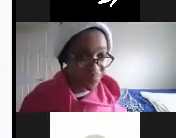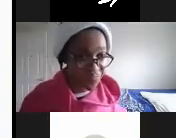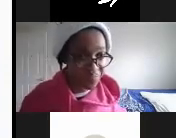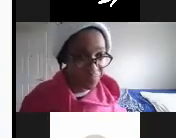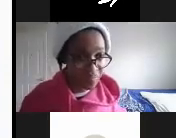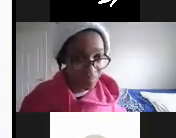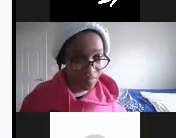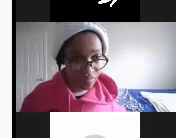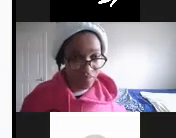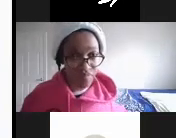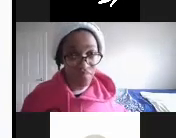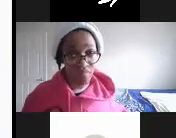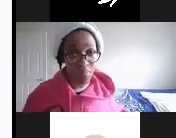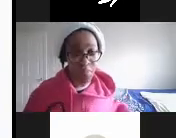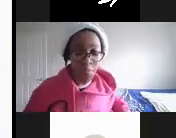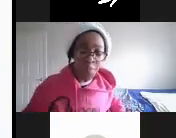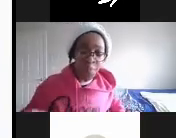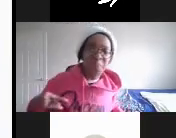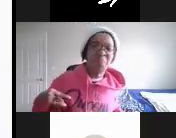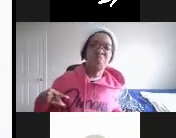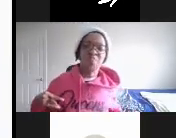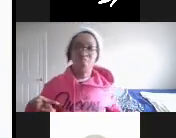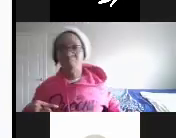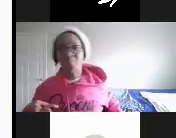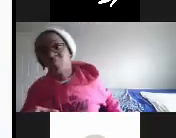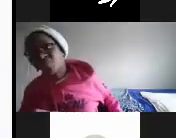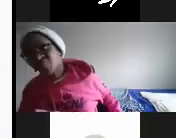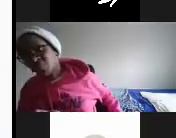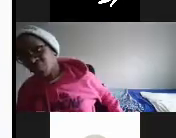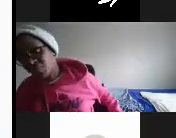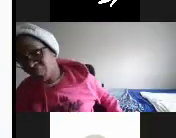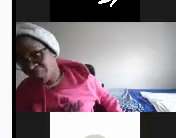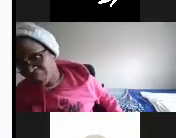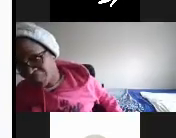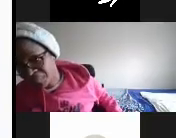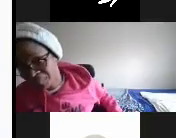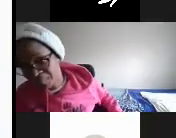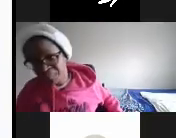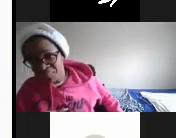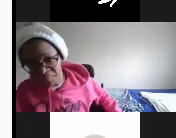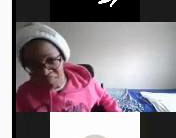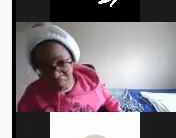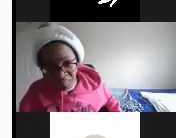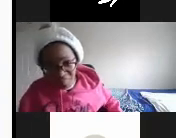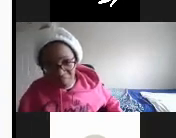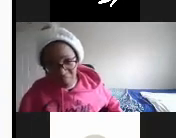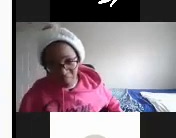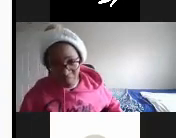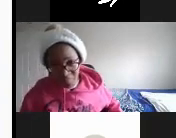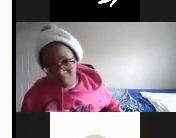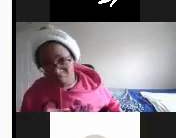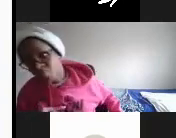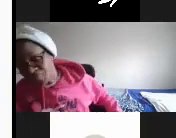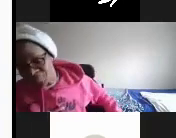any skills. And so, even with my own kids, I know the temptation. People enter the teaching field because they're